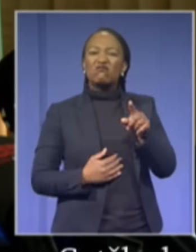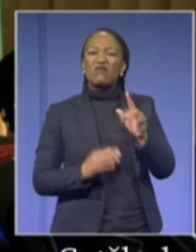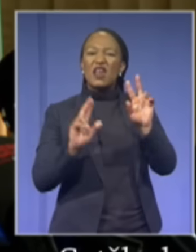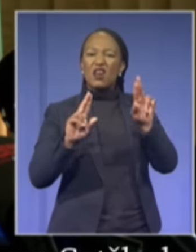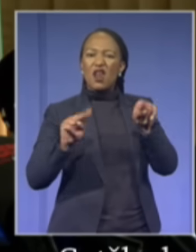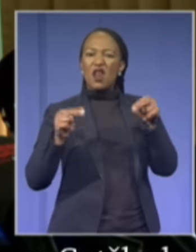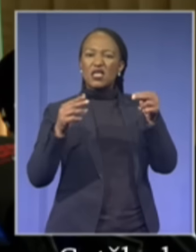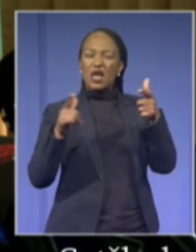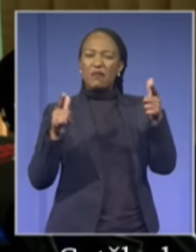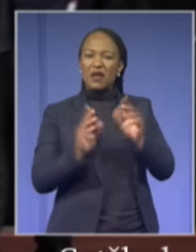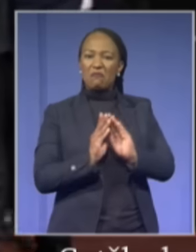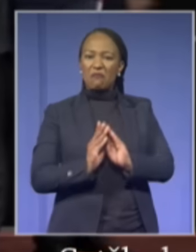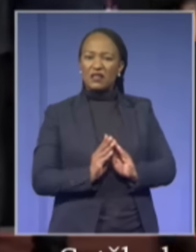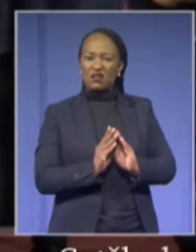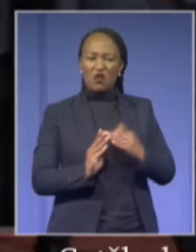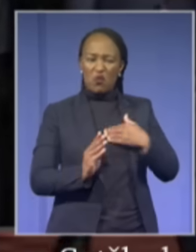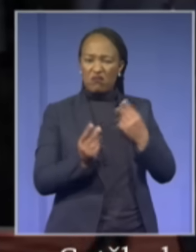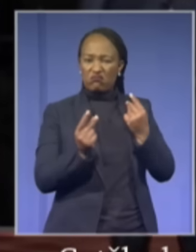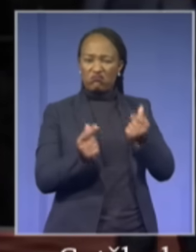dialogue with immediate effect.